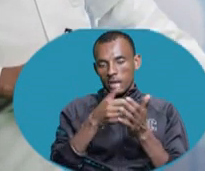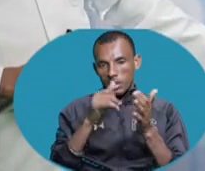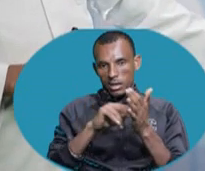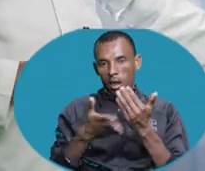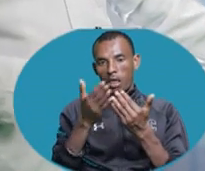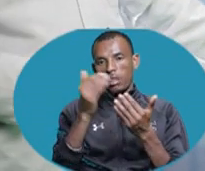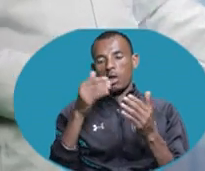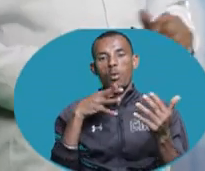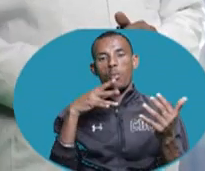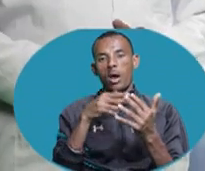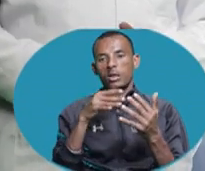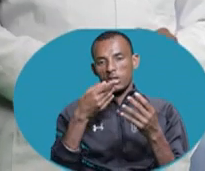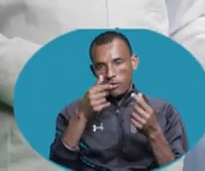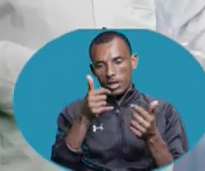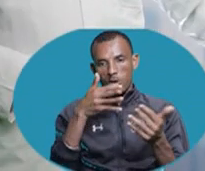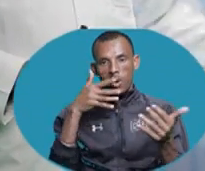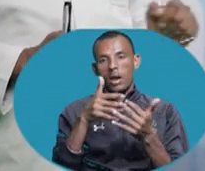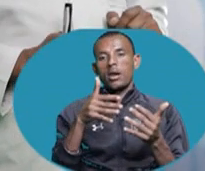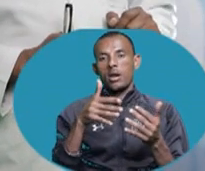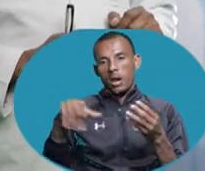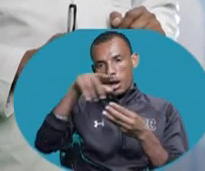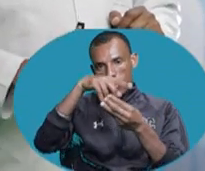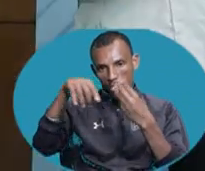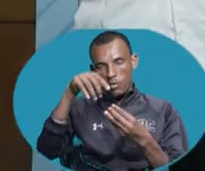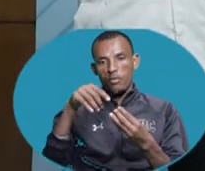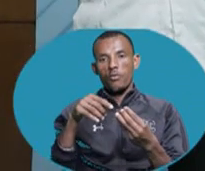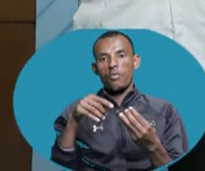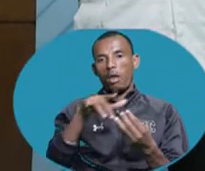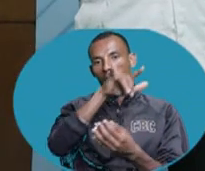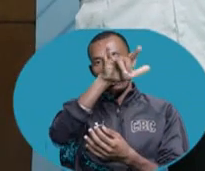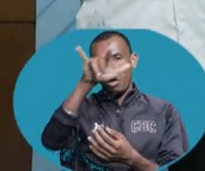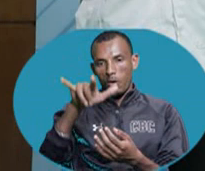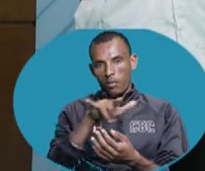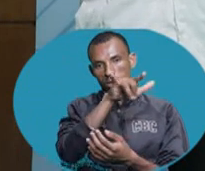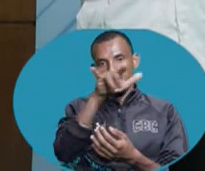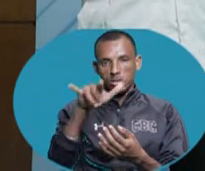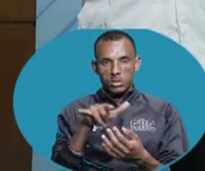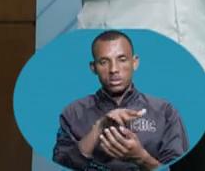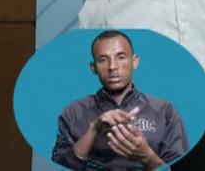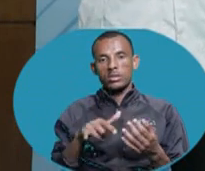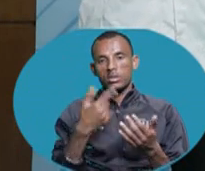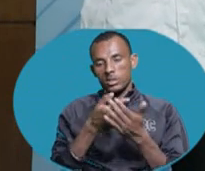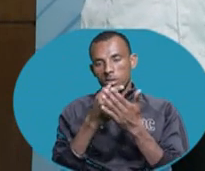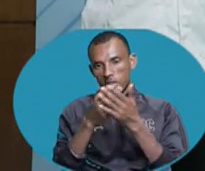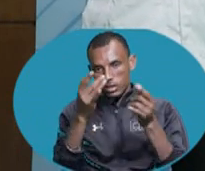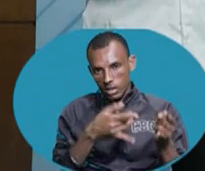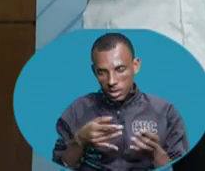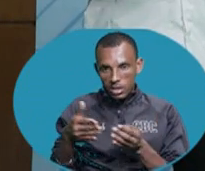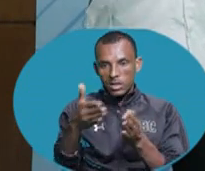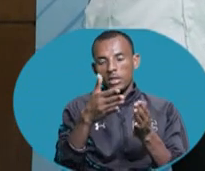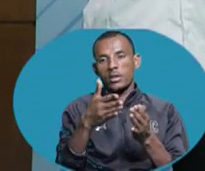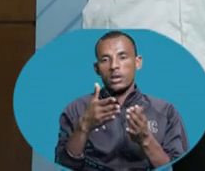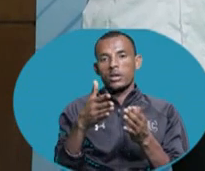War, the first war by ground force and air force. This strategy was implemented